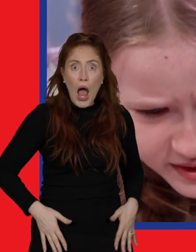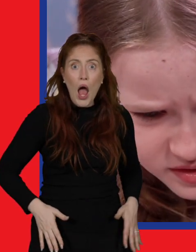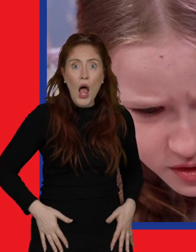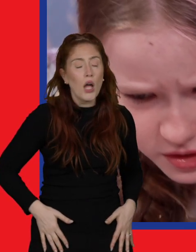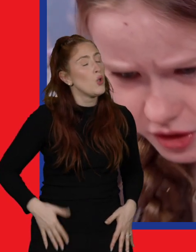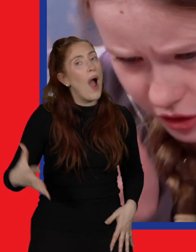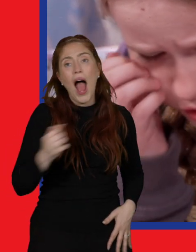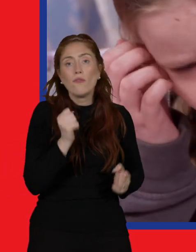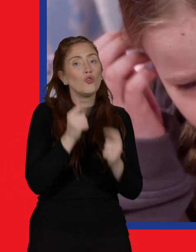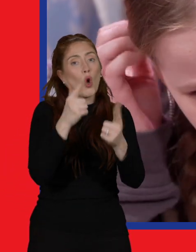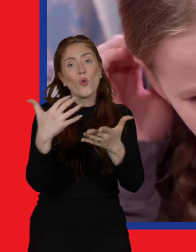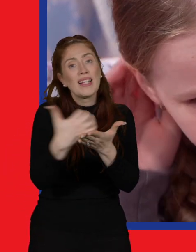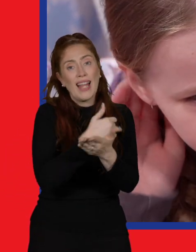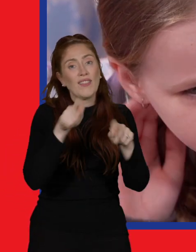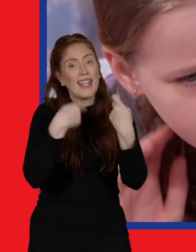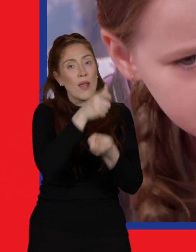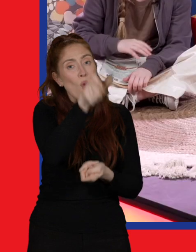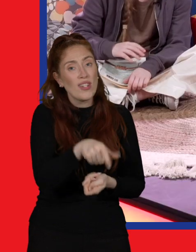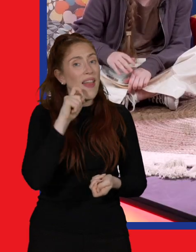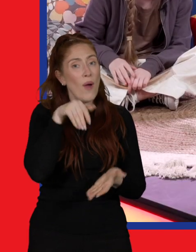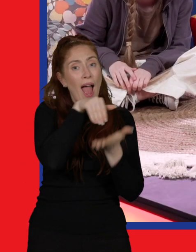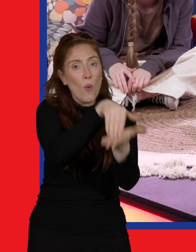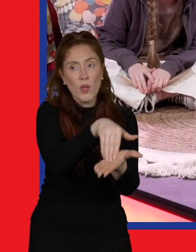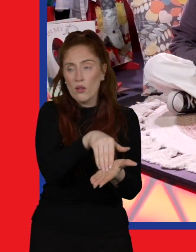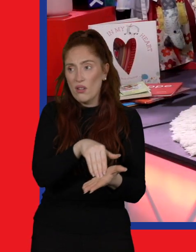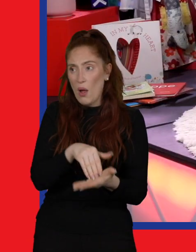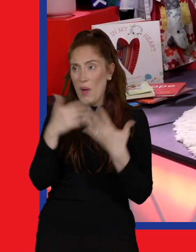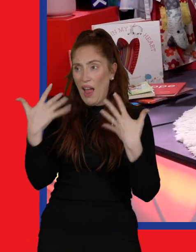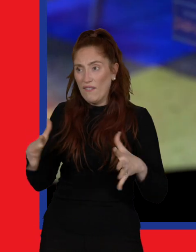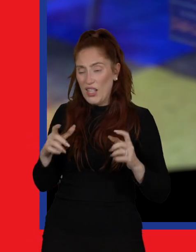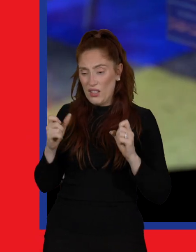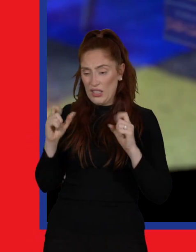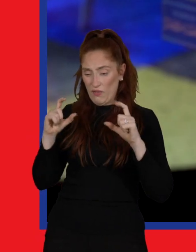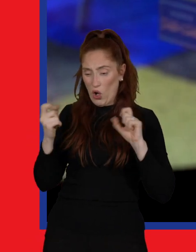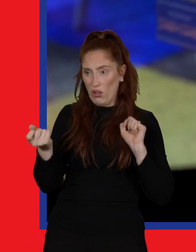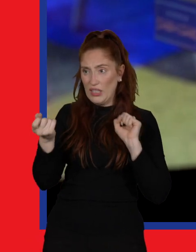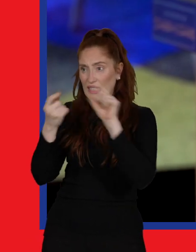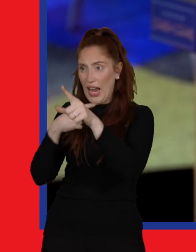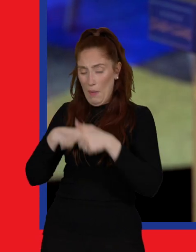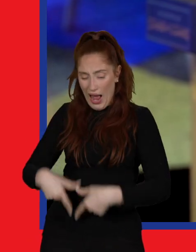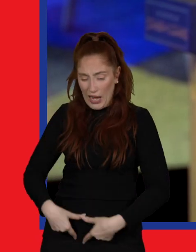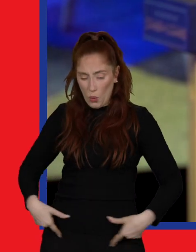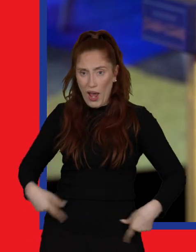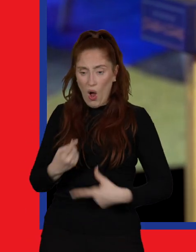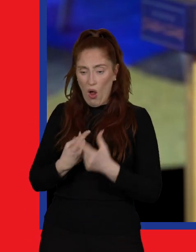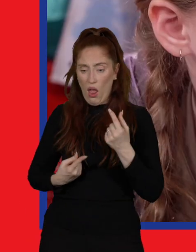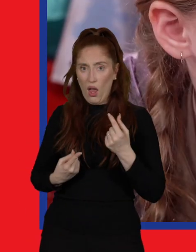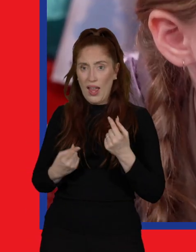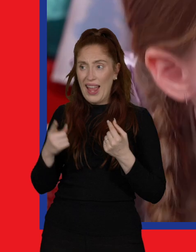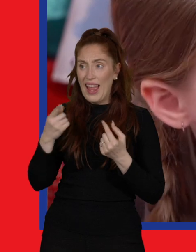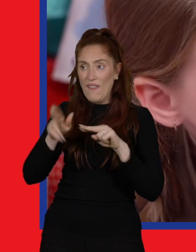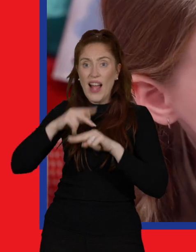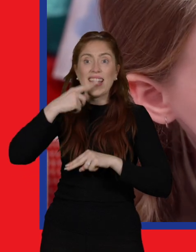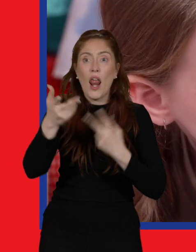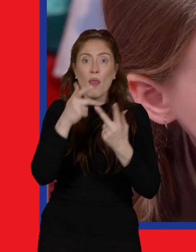no pants on. You should really talk to a safety helper. They can help. I can't. I already sent him one of my undies. But he said I might get